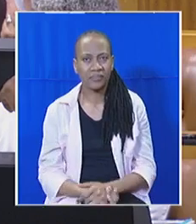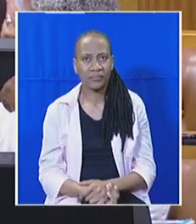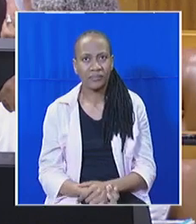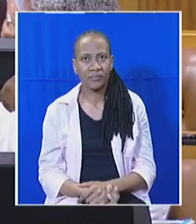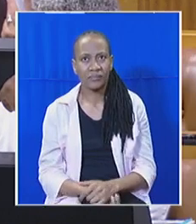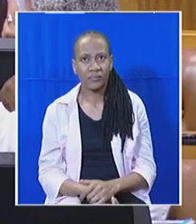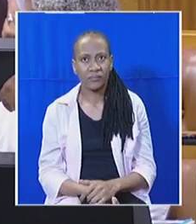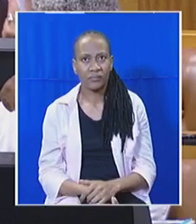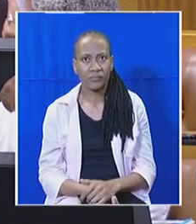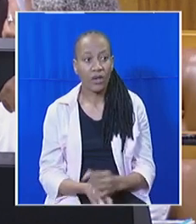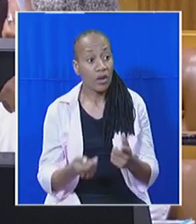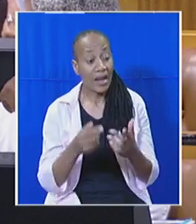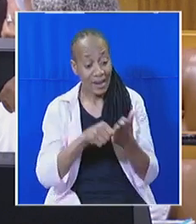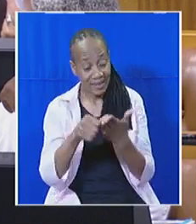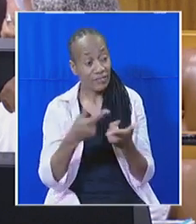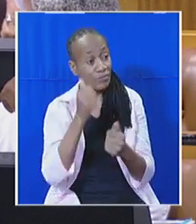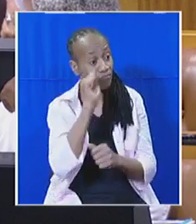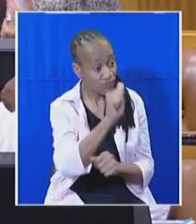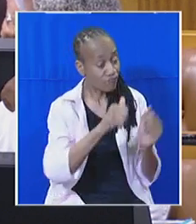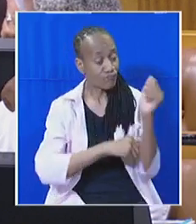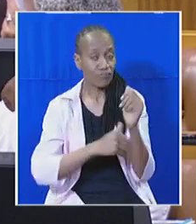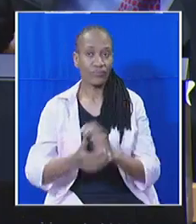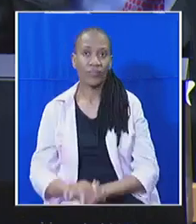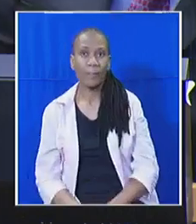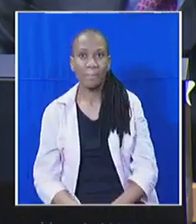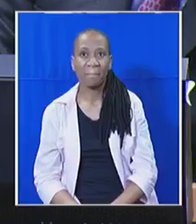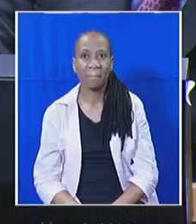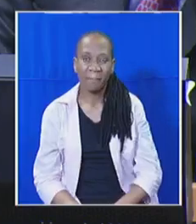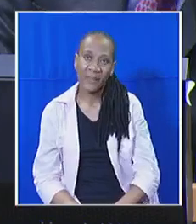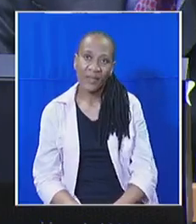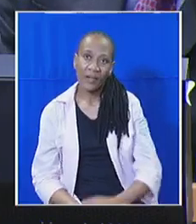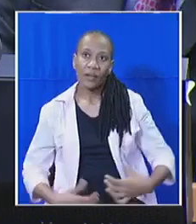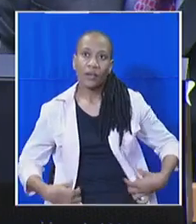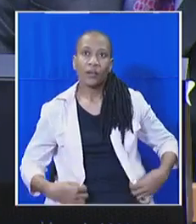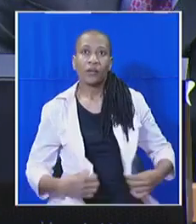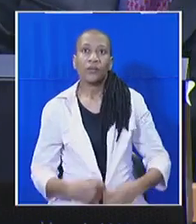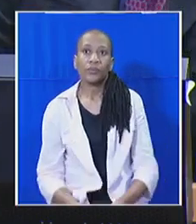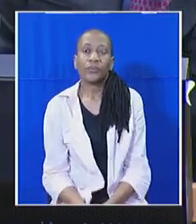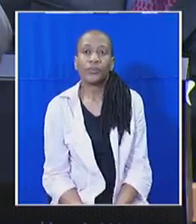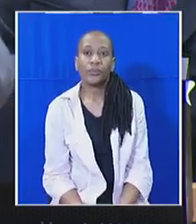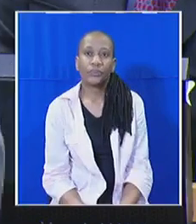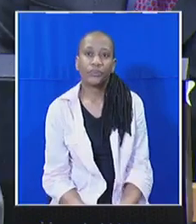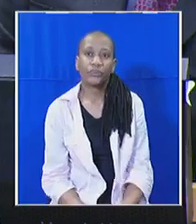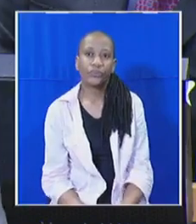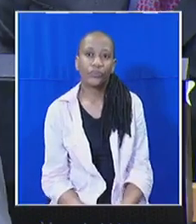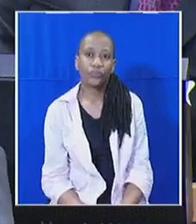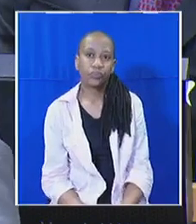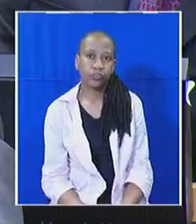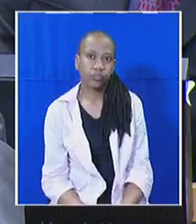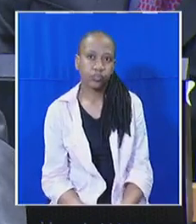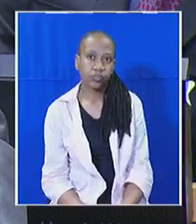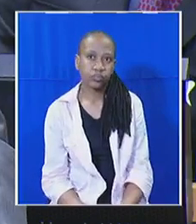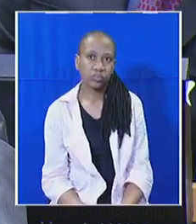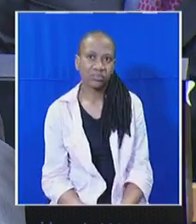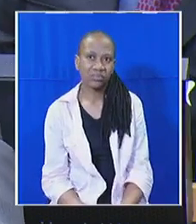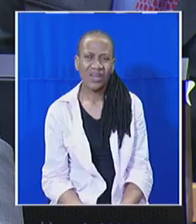me. Come from your office. Honourable Deputy Speaker, perhaps it will help me to know which question